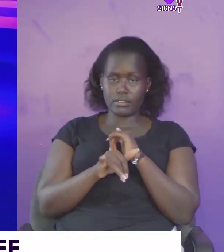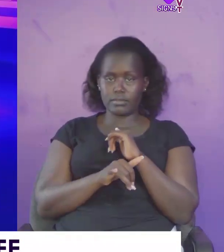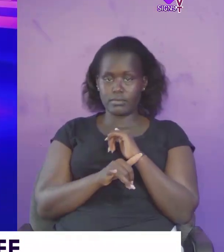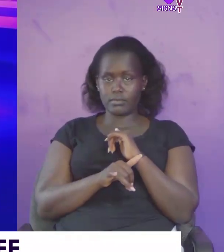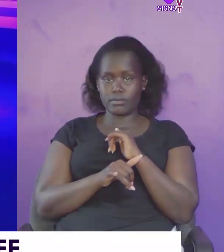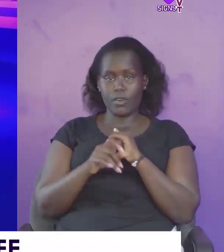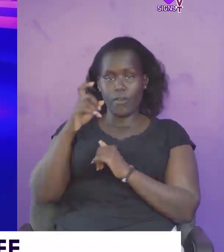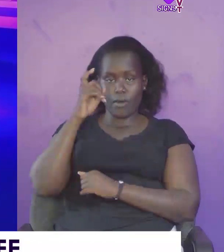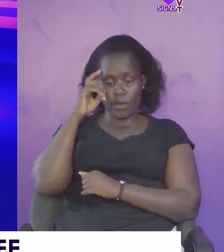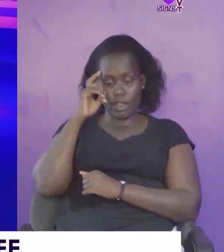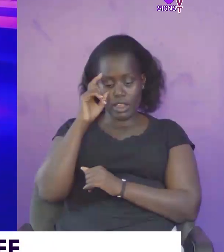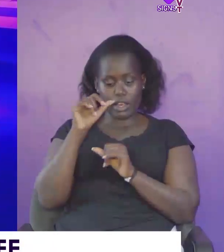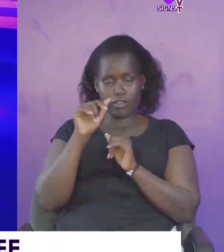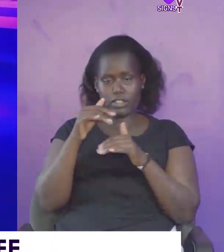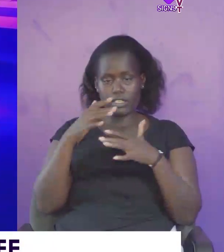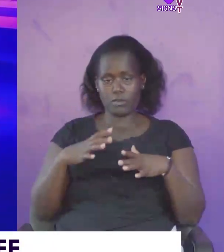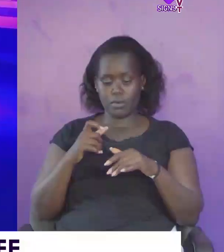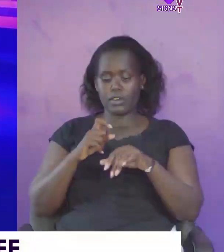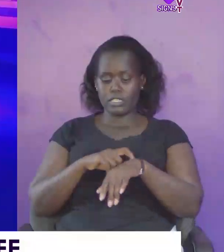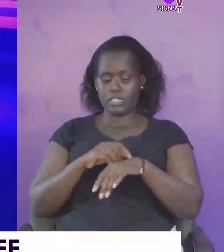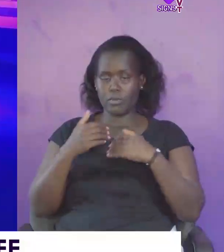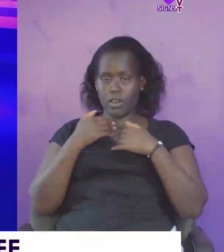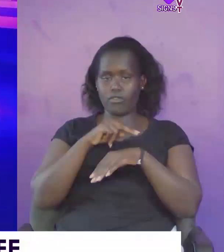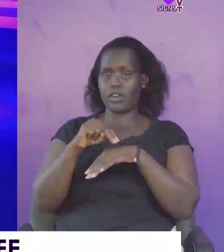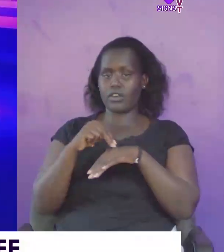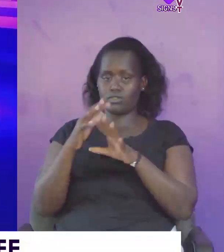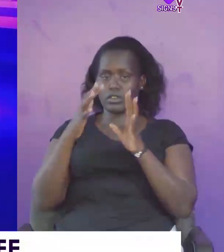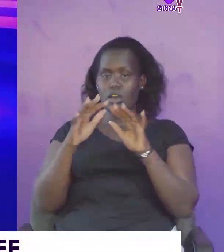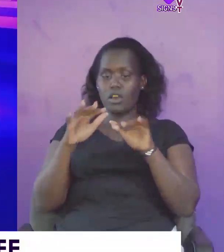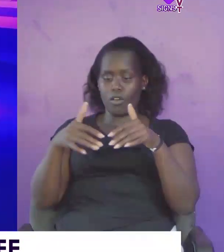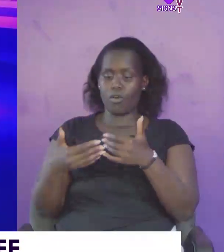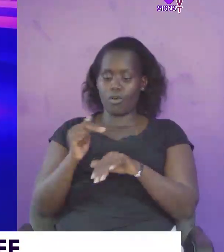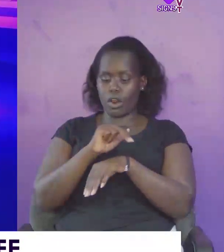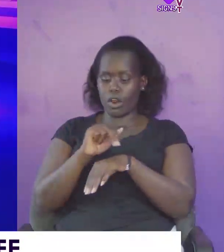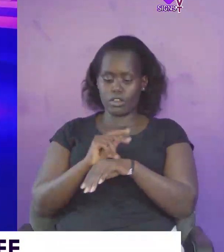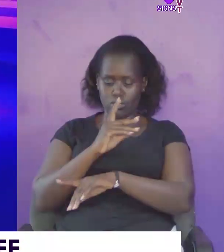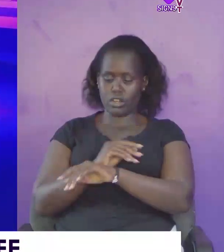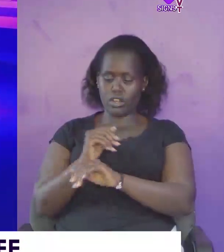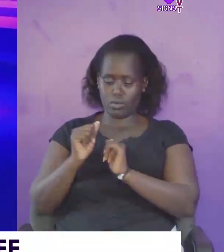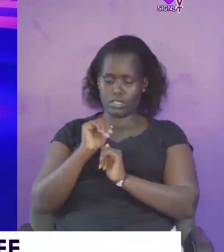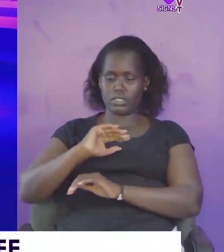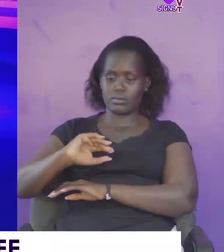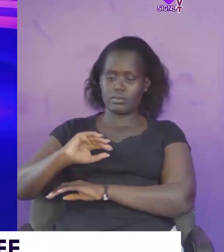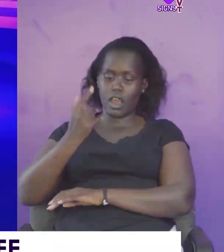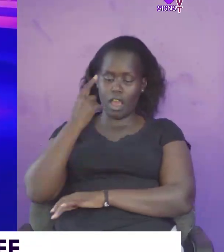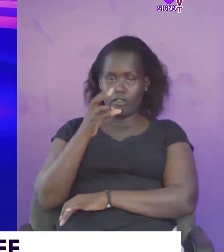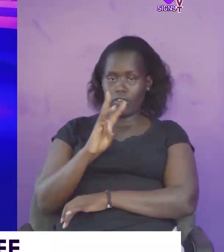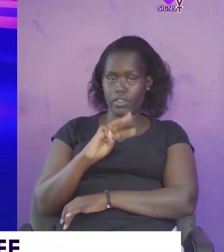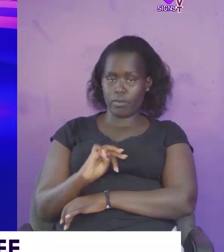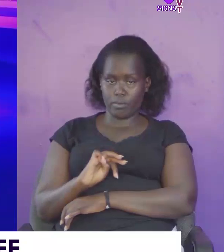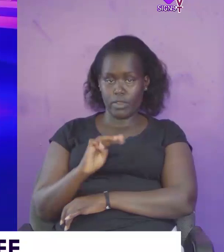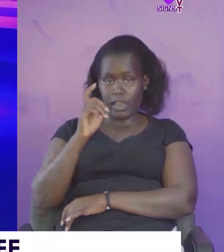we think of these people whenever there is a national celebration or a national day that is set for them. So I